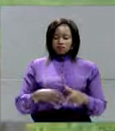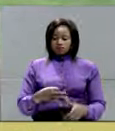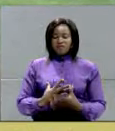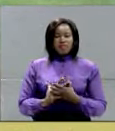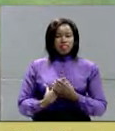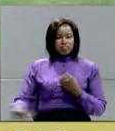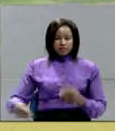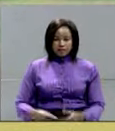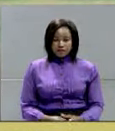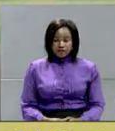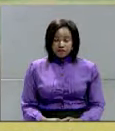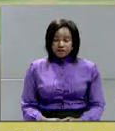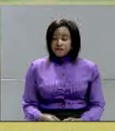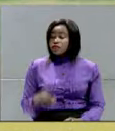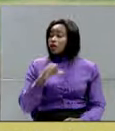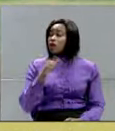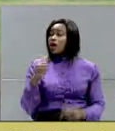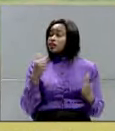resulted